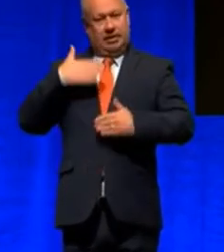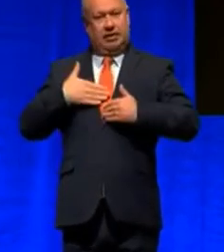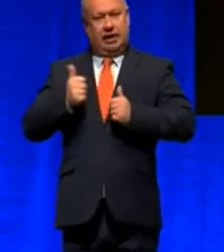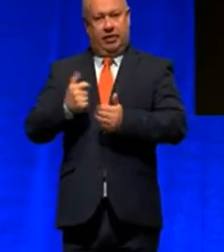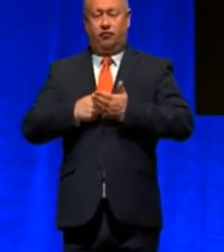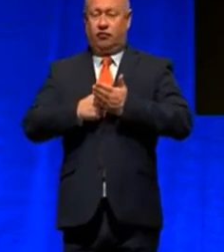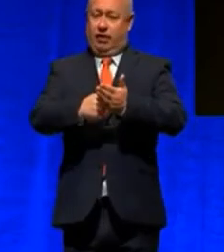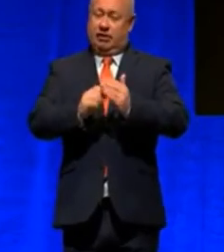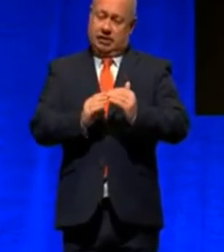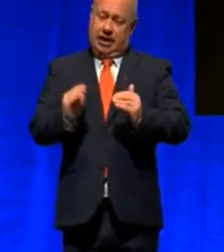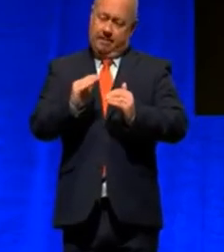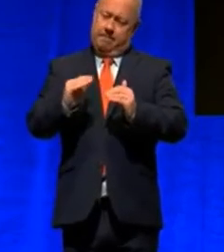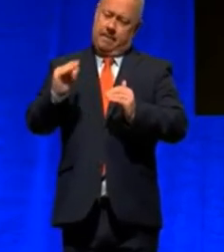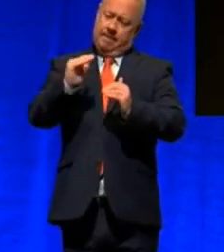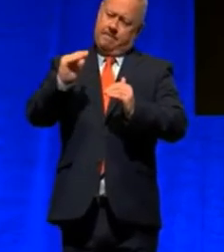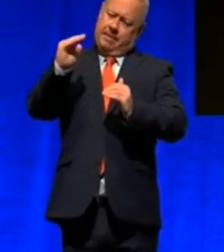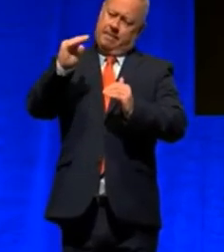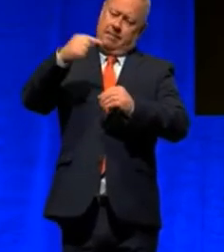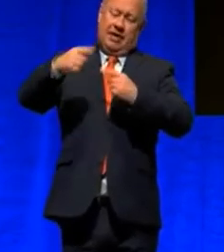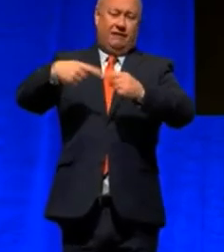on year. That's not sustainable.